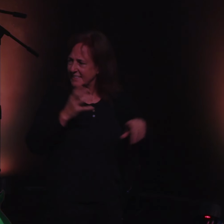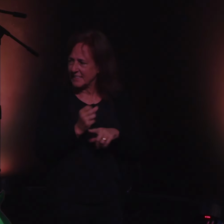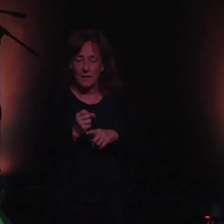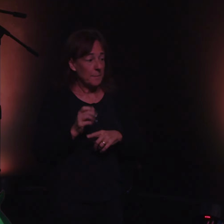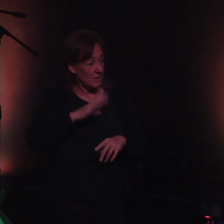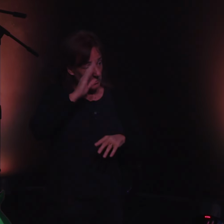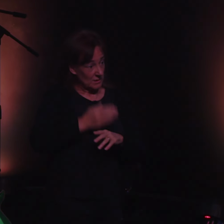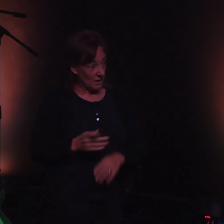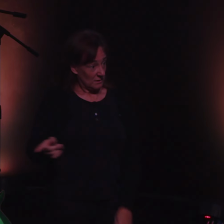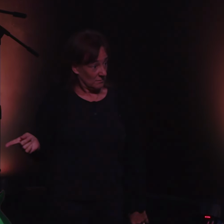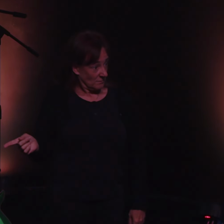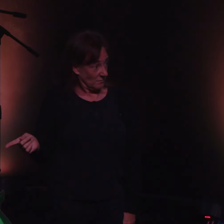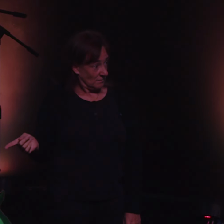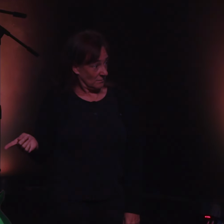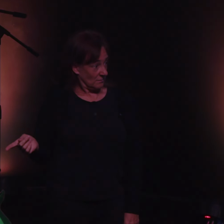But your son?